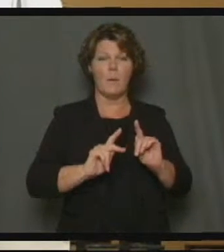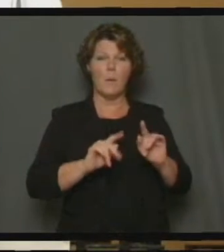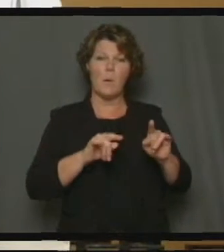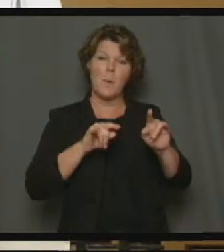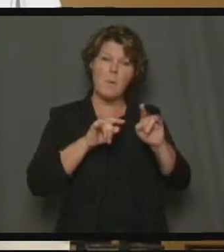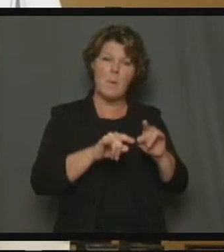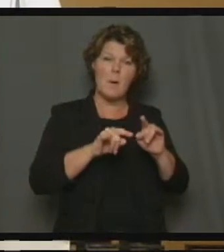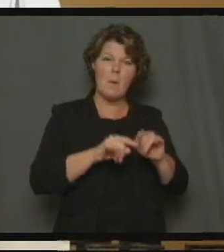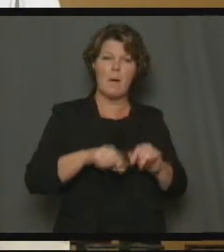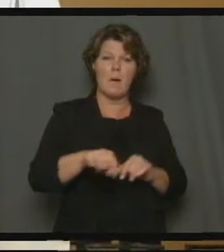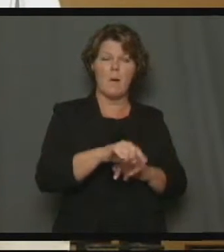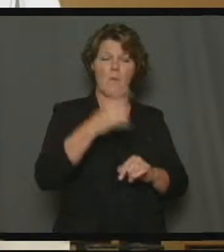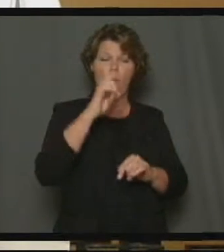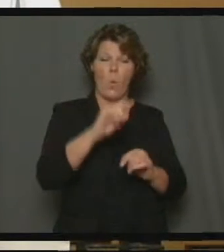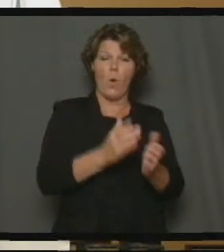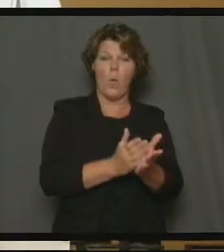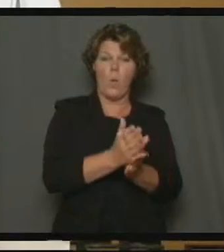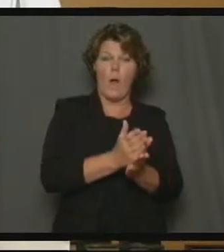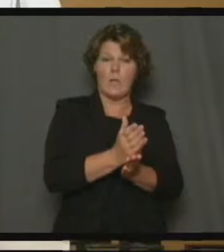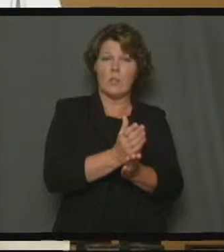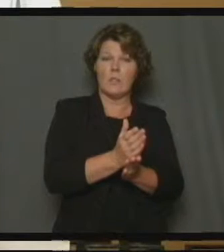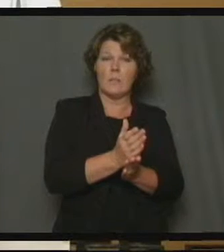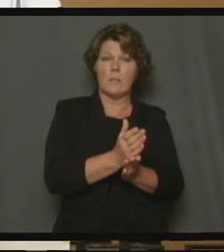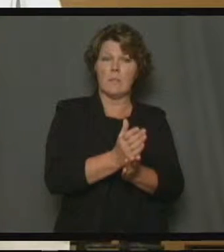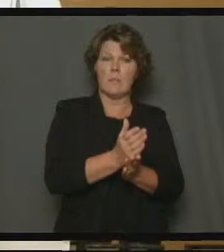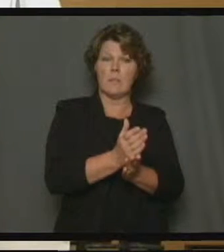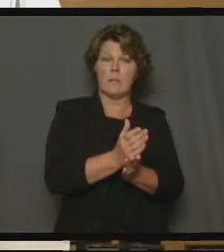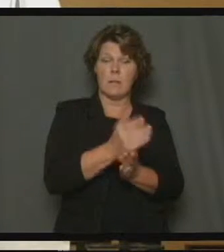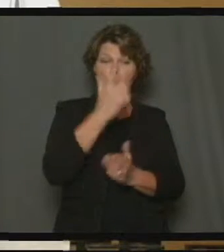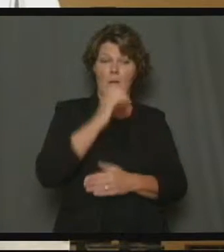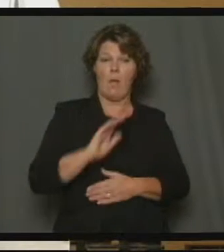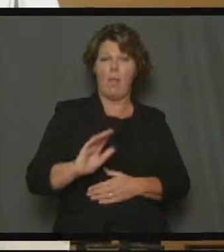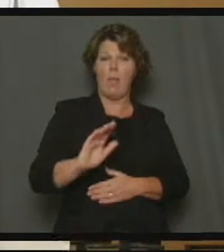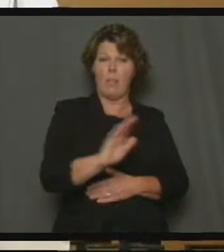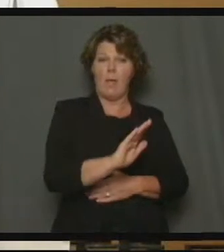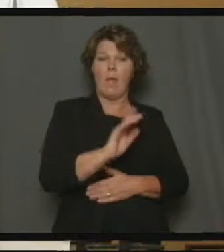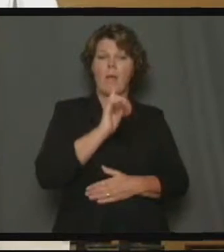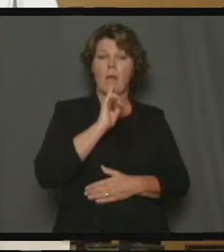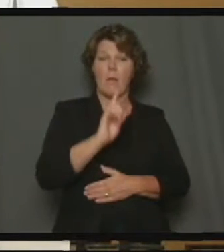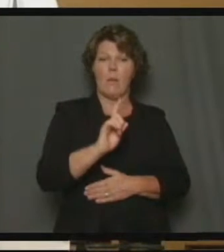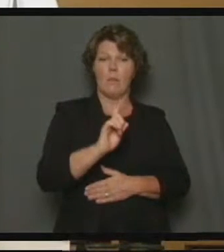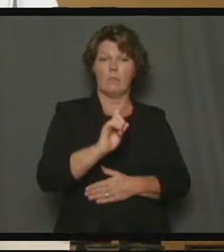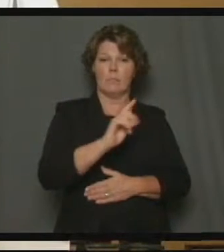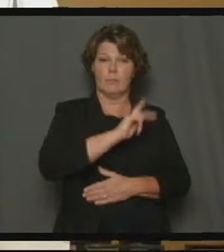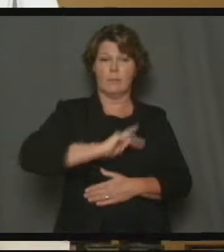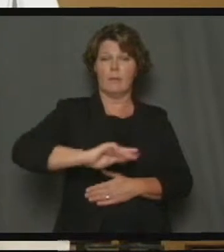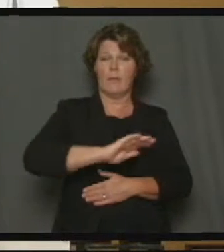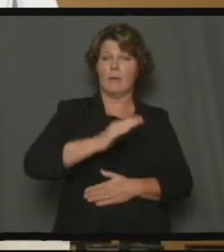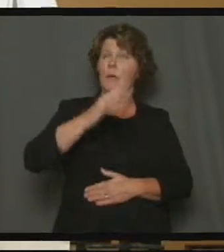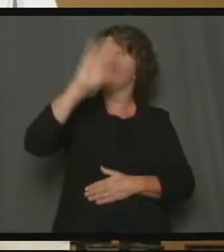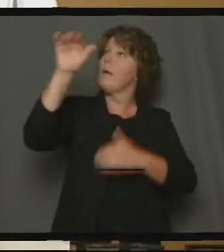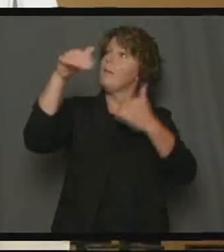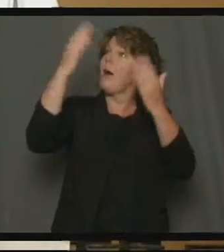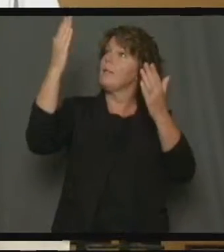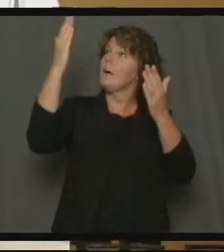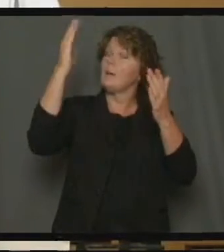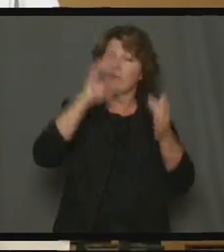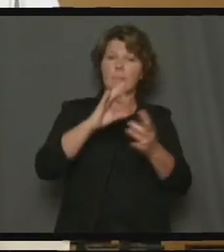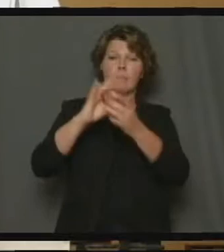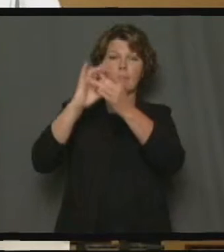who are persecuted for righteousness' sake, for theirs is the kingdom of heaven. Blessed are